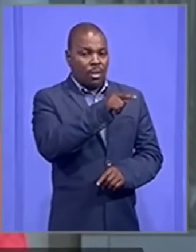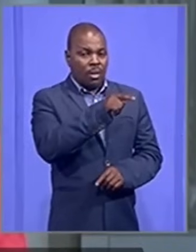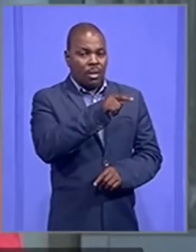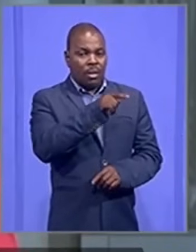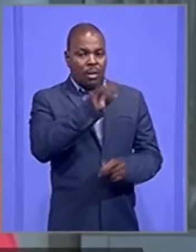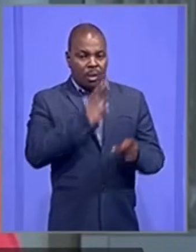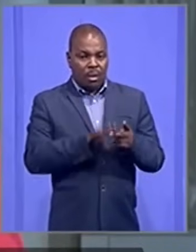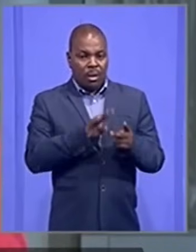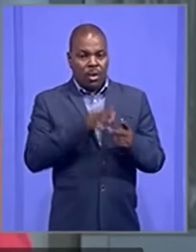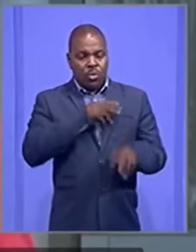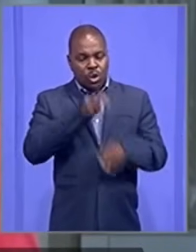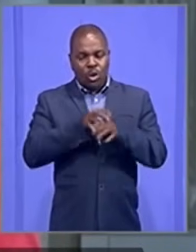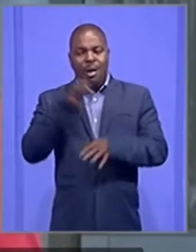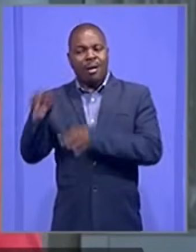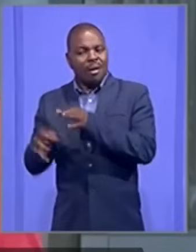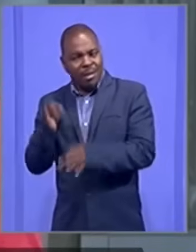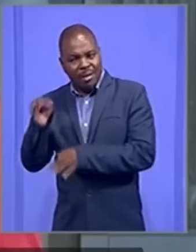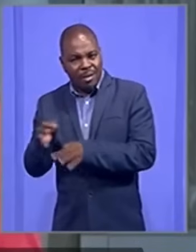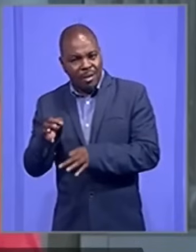Then and